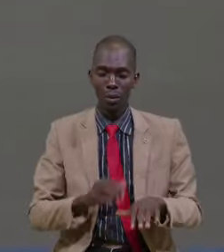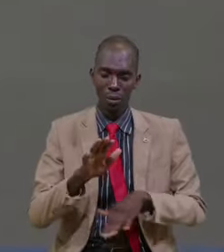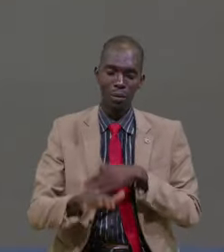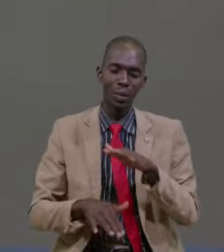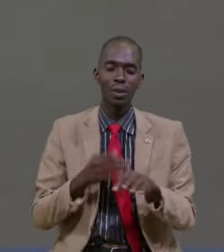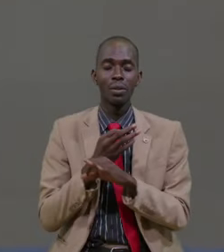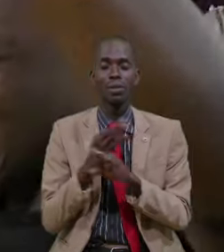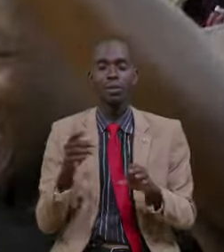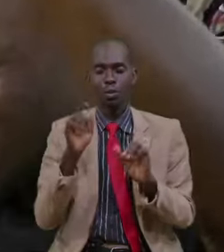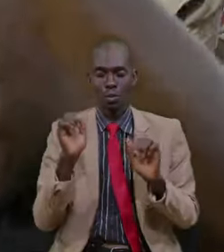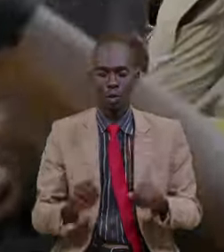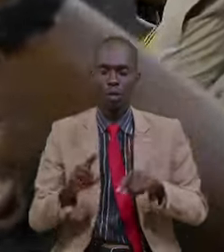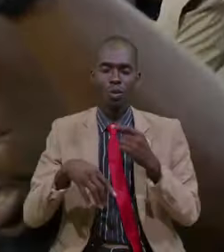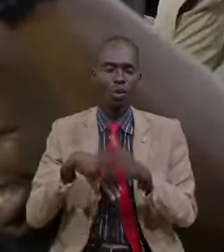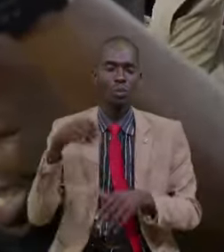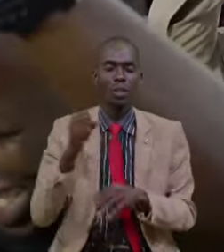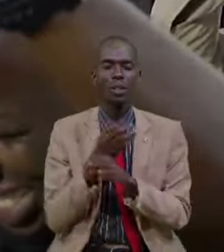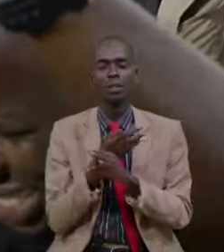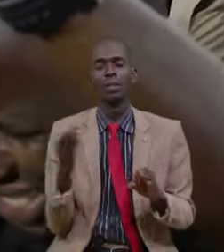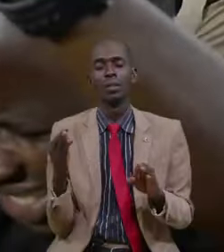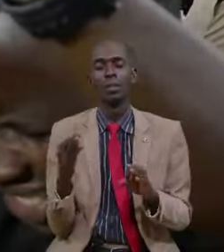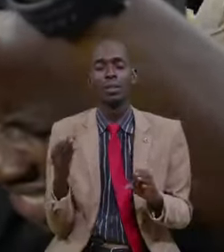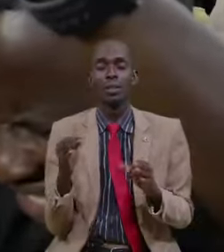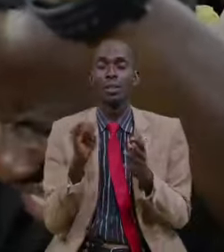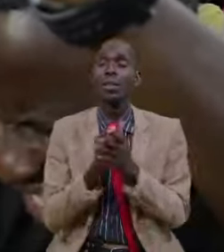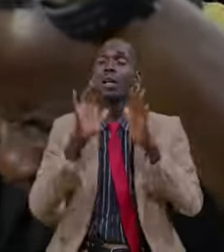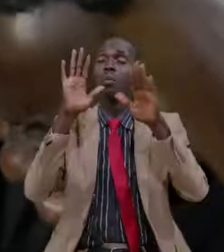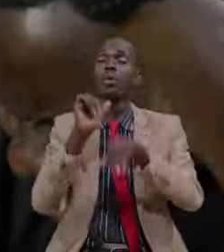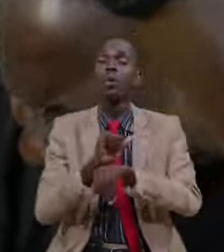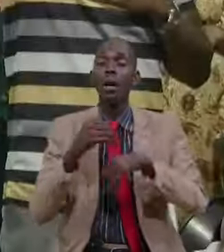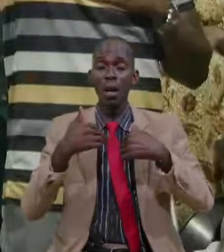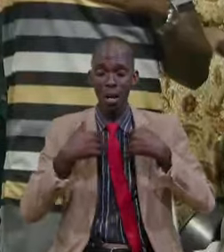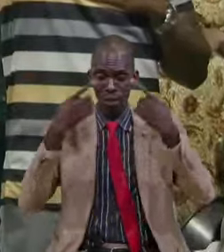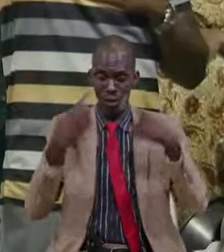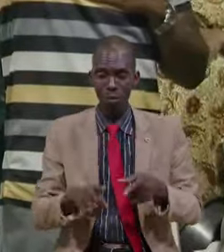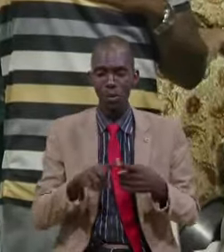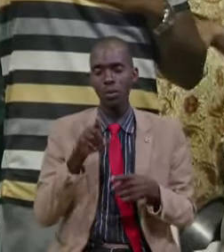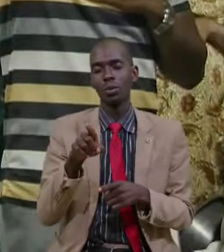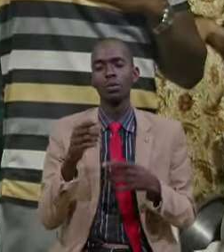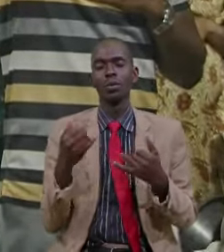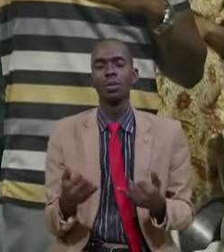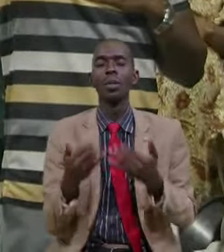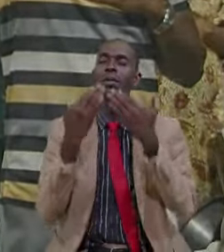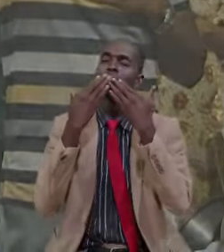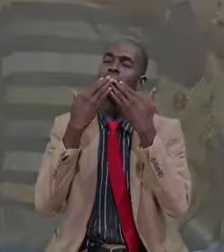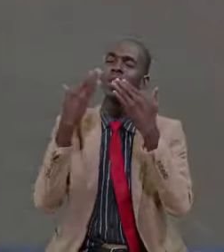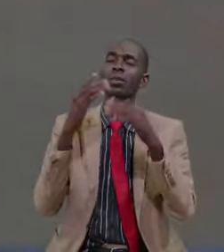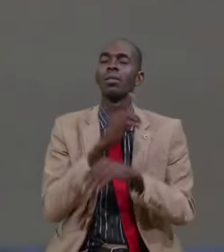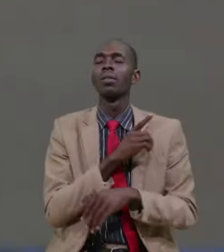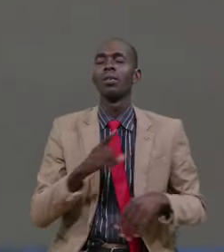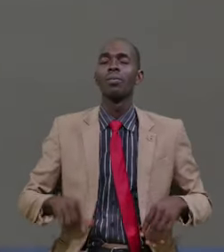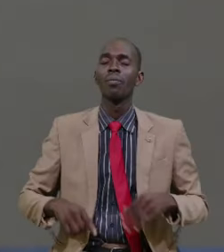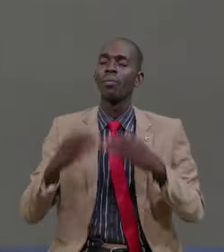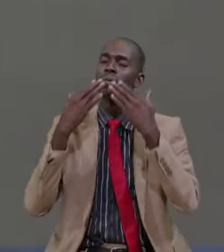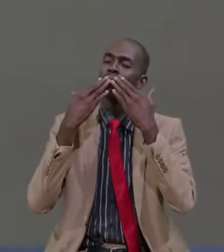You can go out free. That miracle has happened to you. Thank you, Lord. Thank